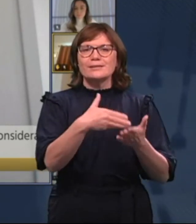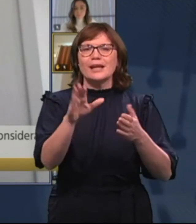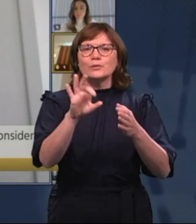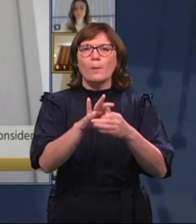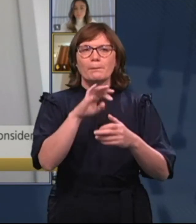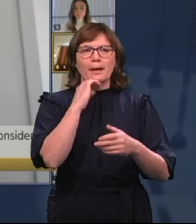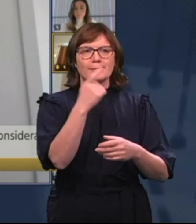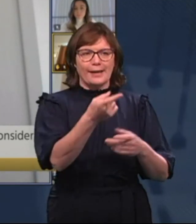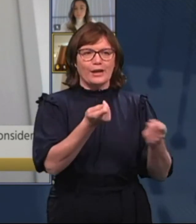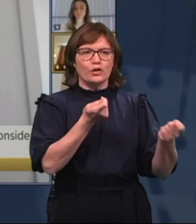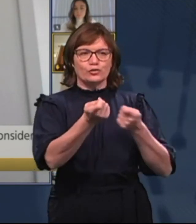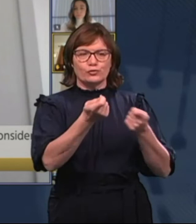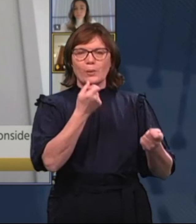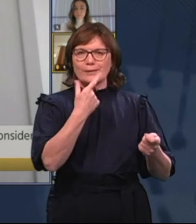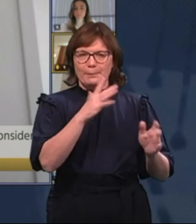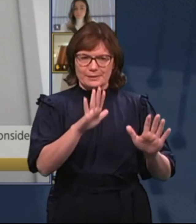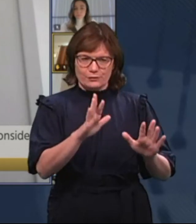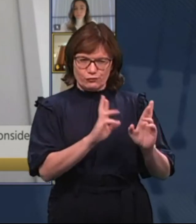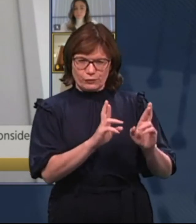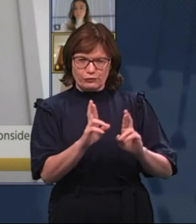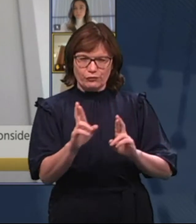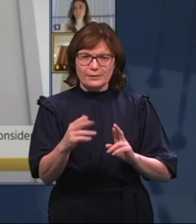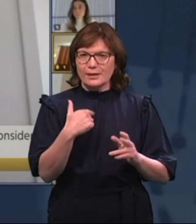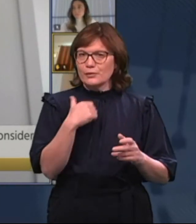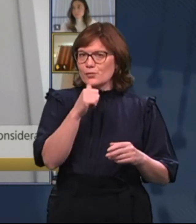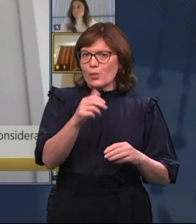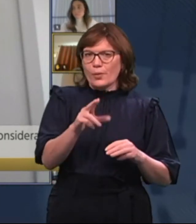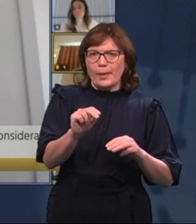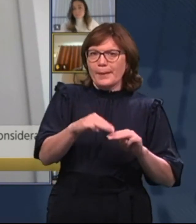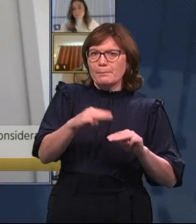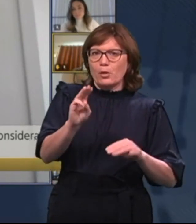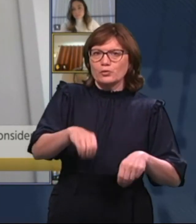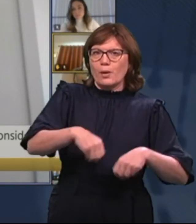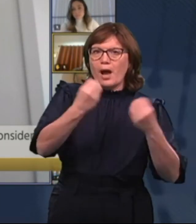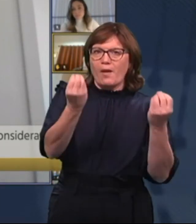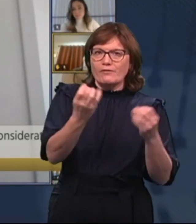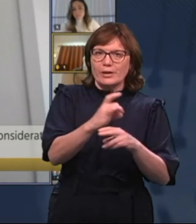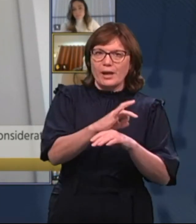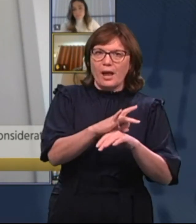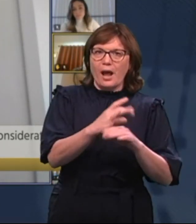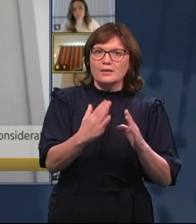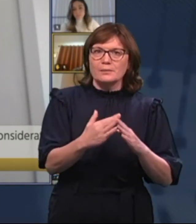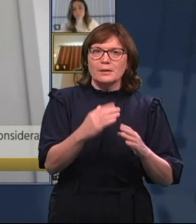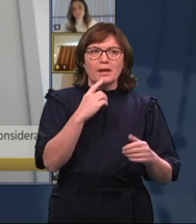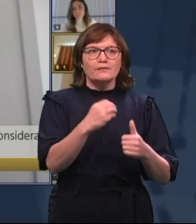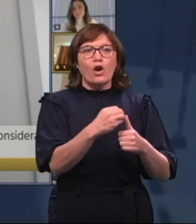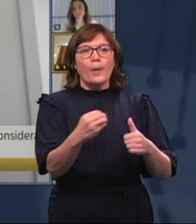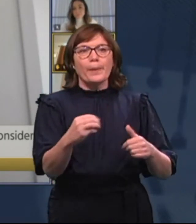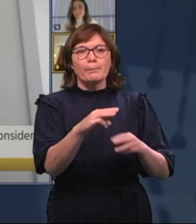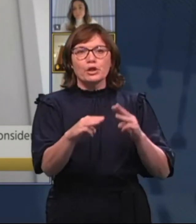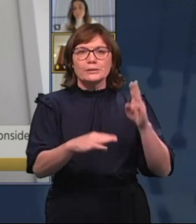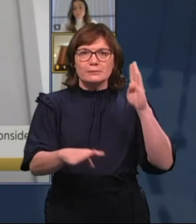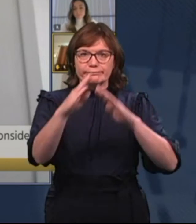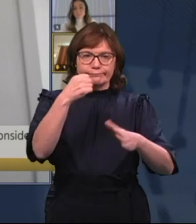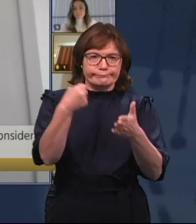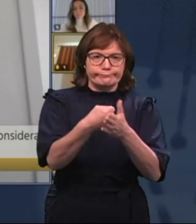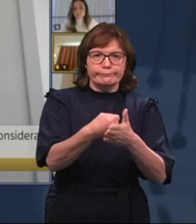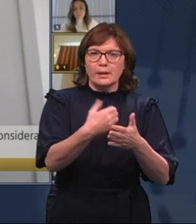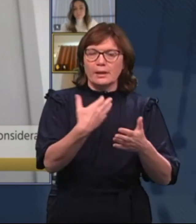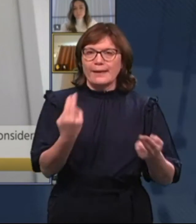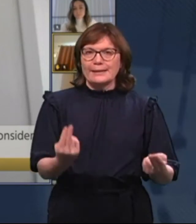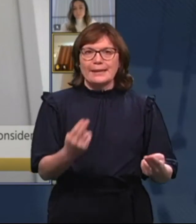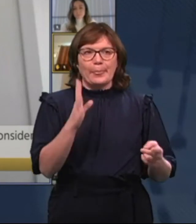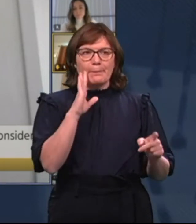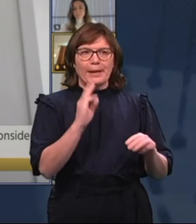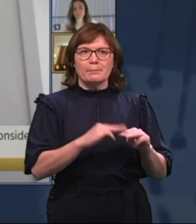much more they could possibly do with you in hospital versus someone, say, coming in from a road traffic accident or has had an operation that needs your bed a bit